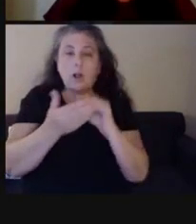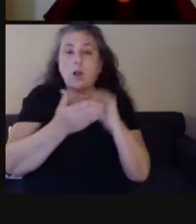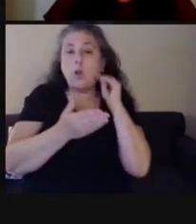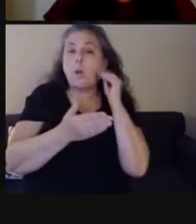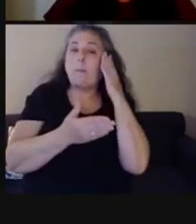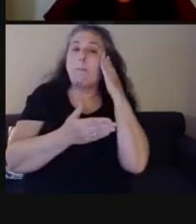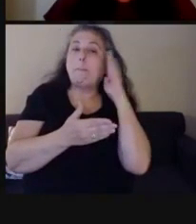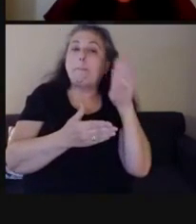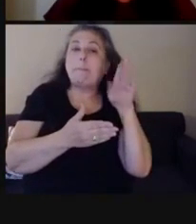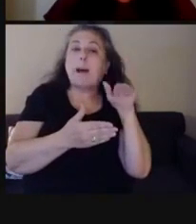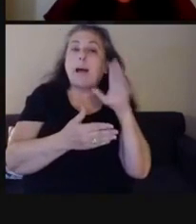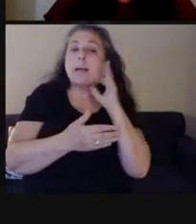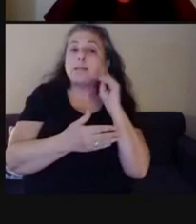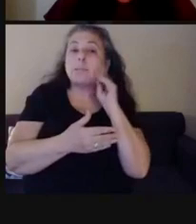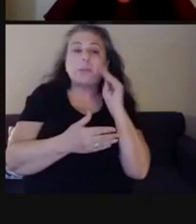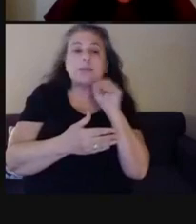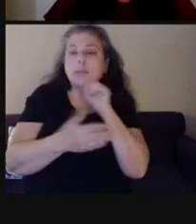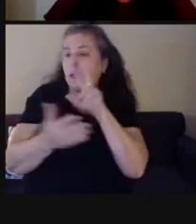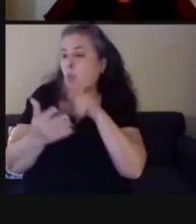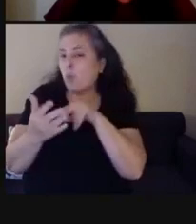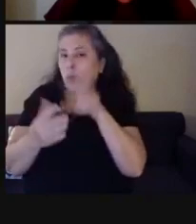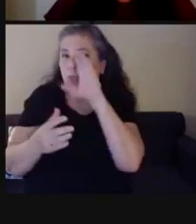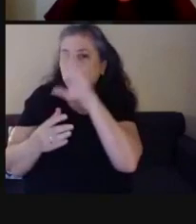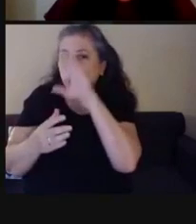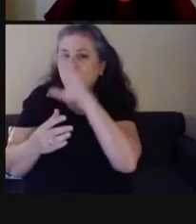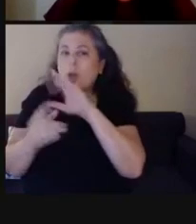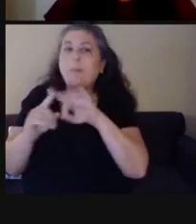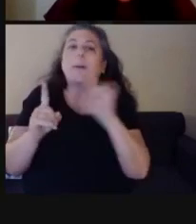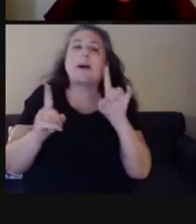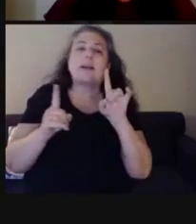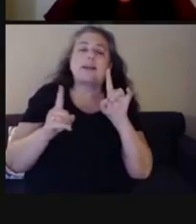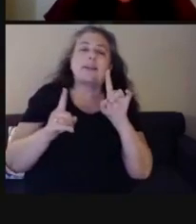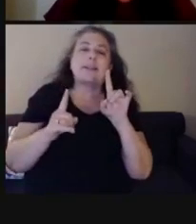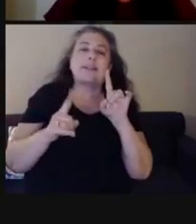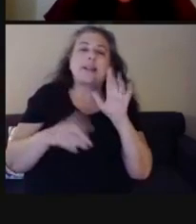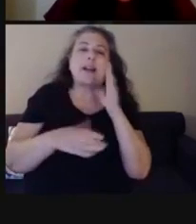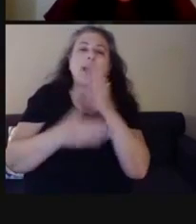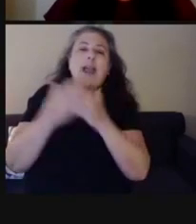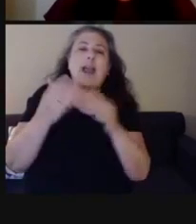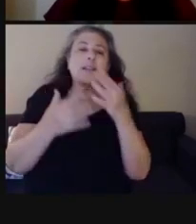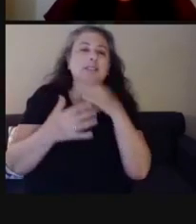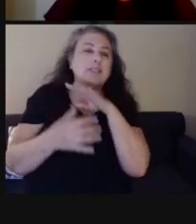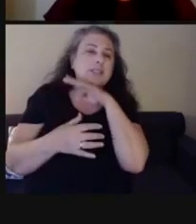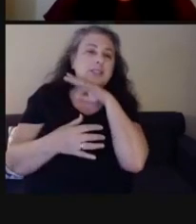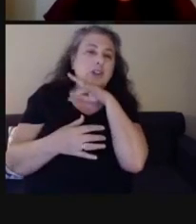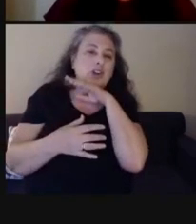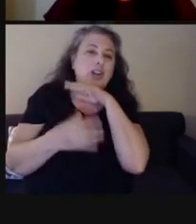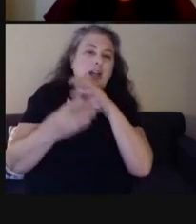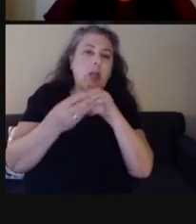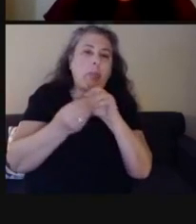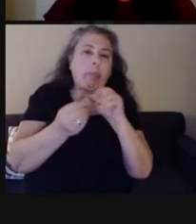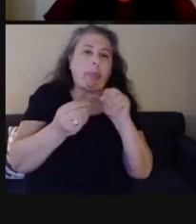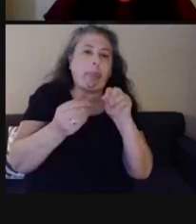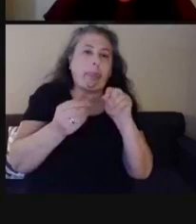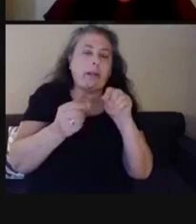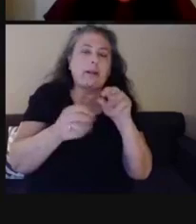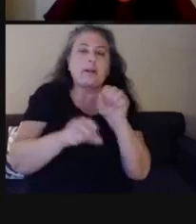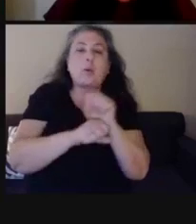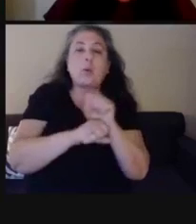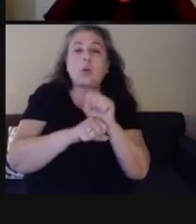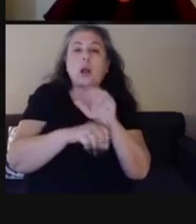not through a book, not through Googling, but actually getting your hands dirty and